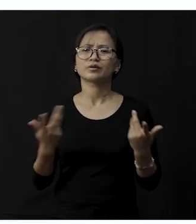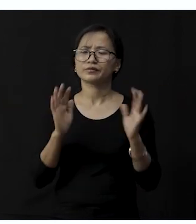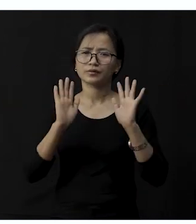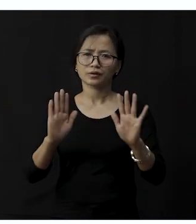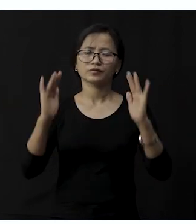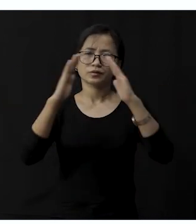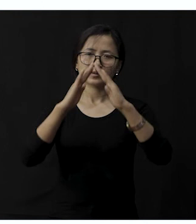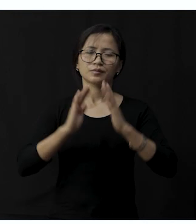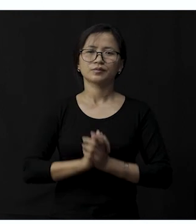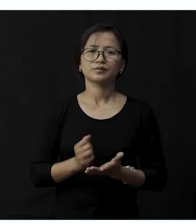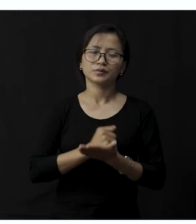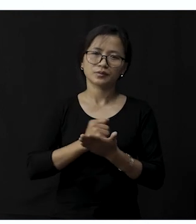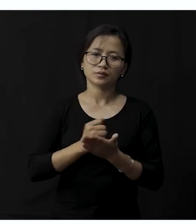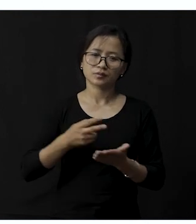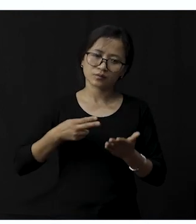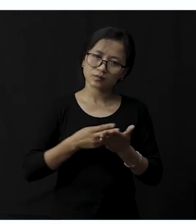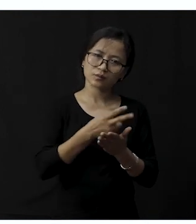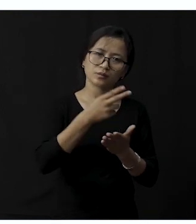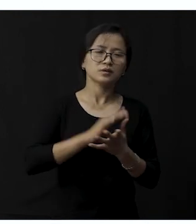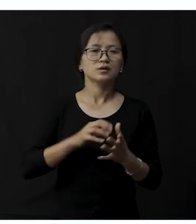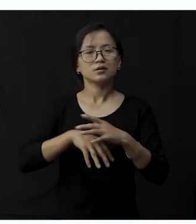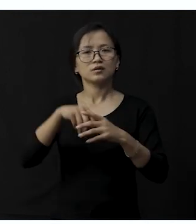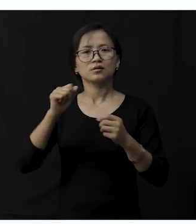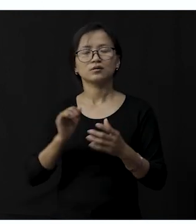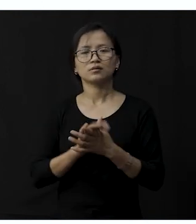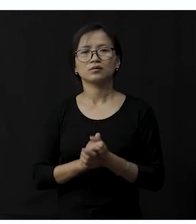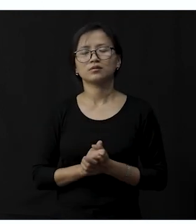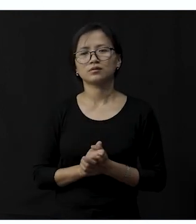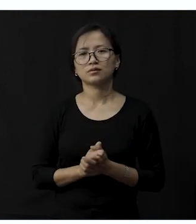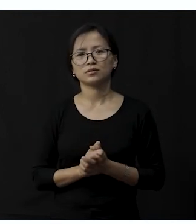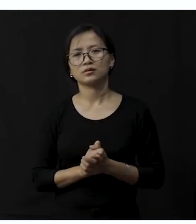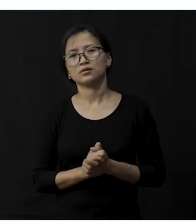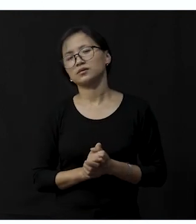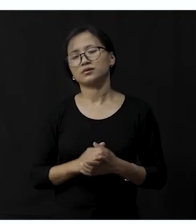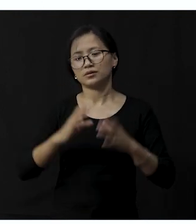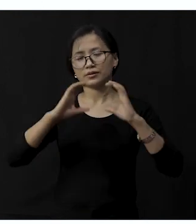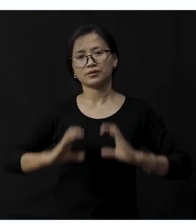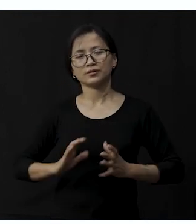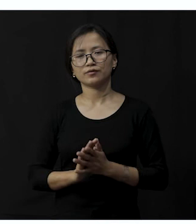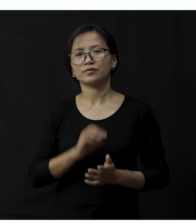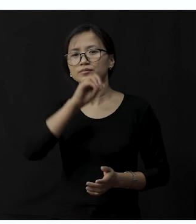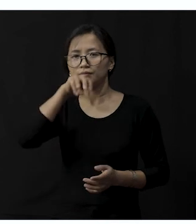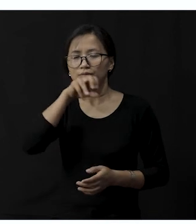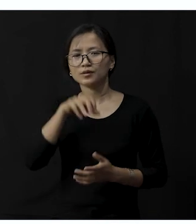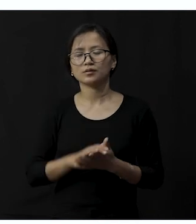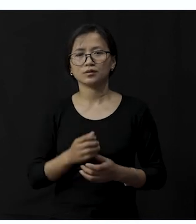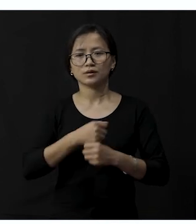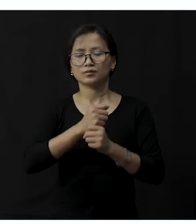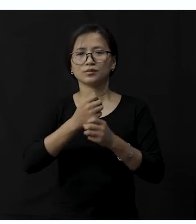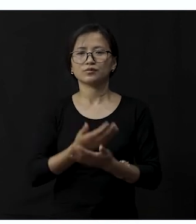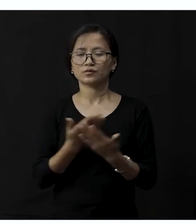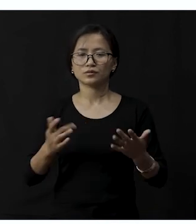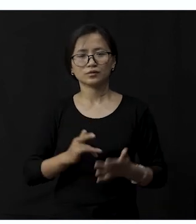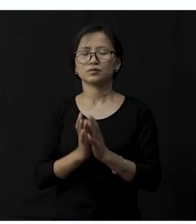have at home, and try to cut it out of a character of a pig and